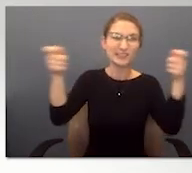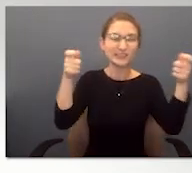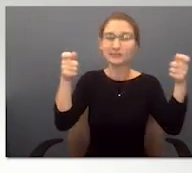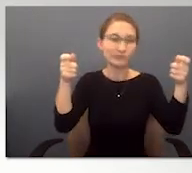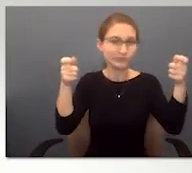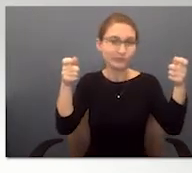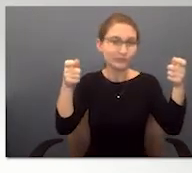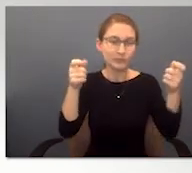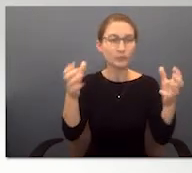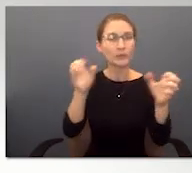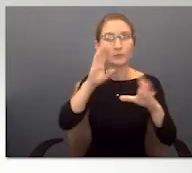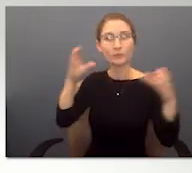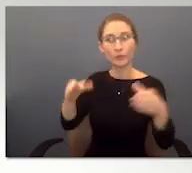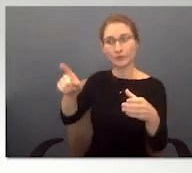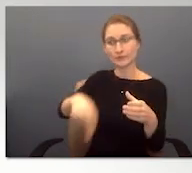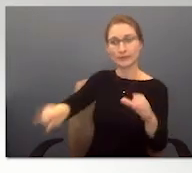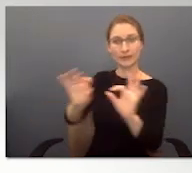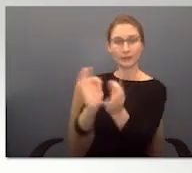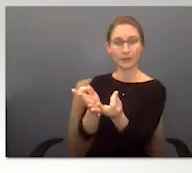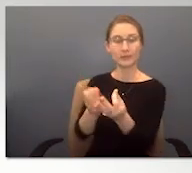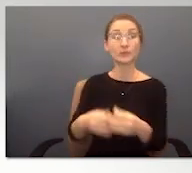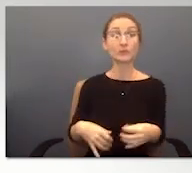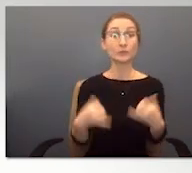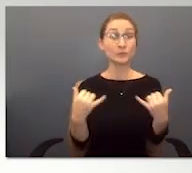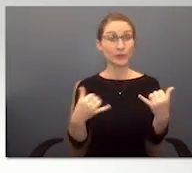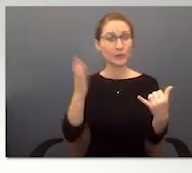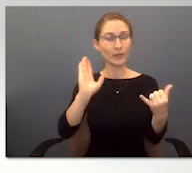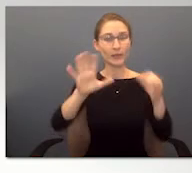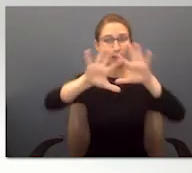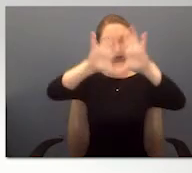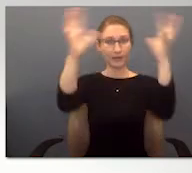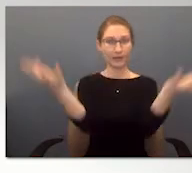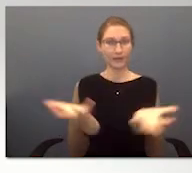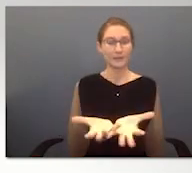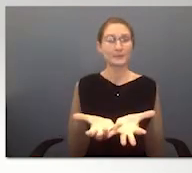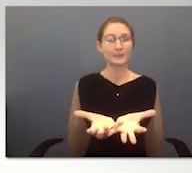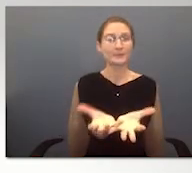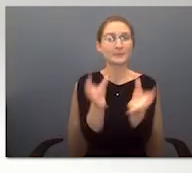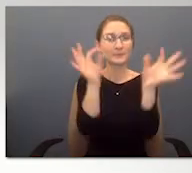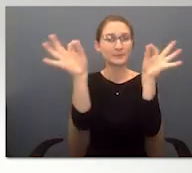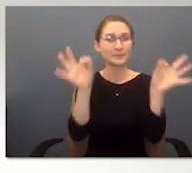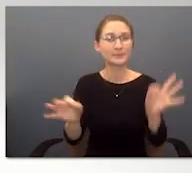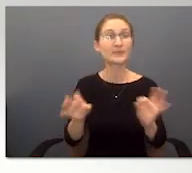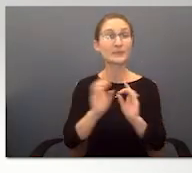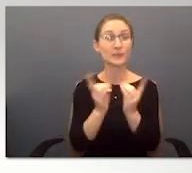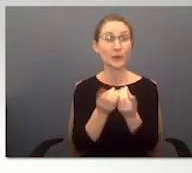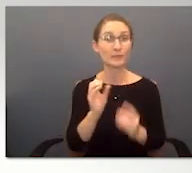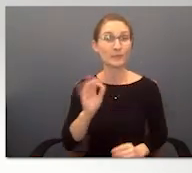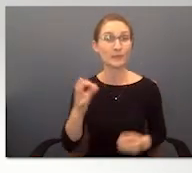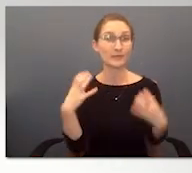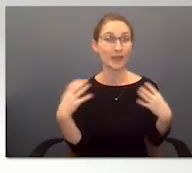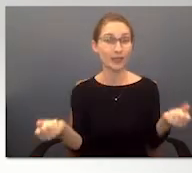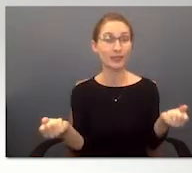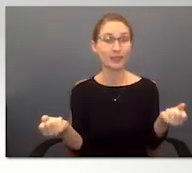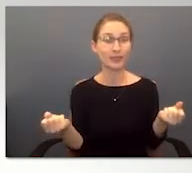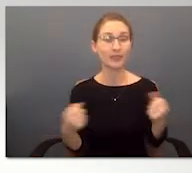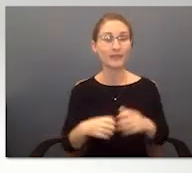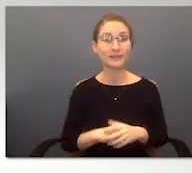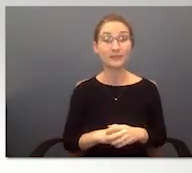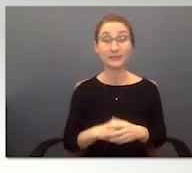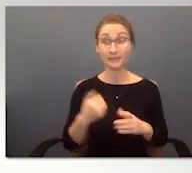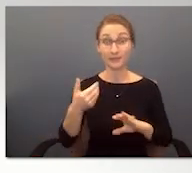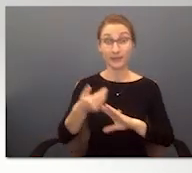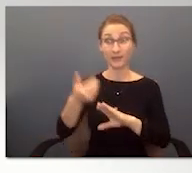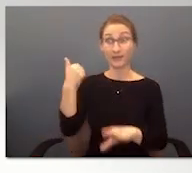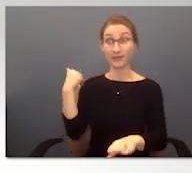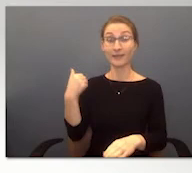I thought today what I wanted to do was actually give an overview of the Florida Department of Health. Before joining a year ago, I had no idea even the extent